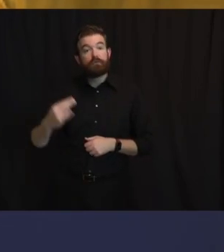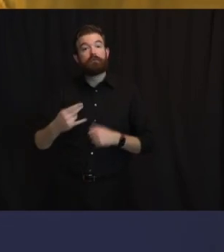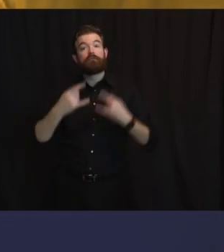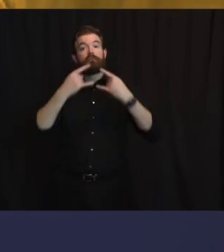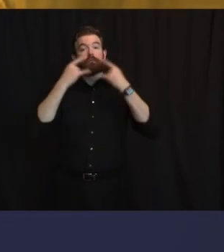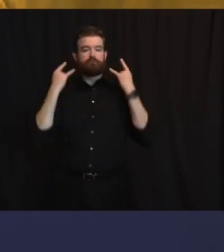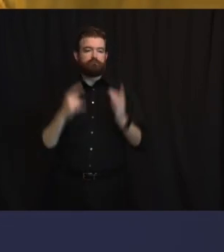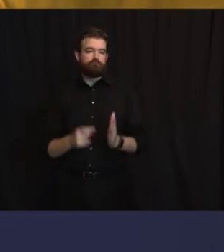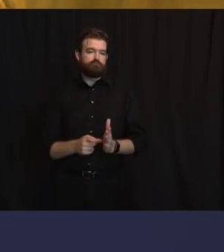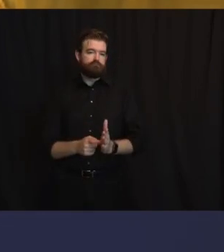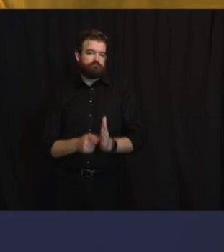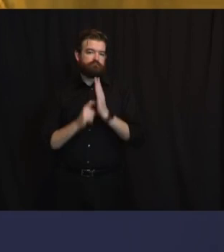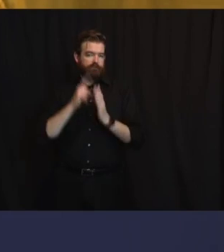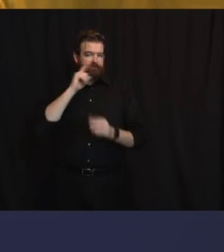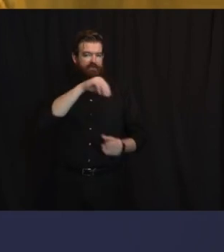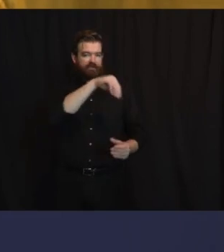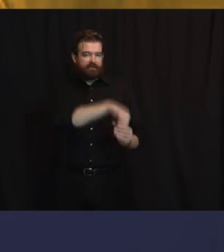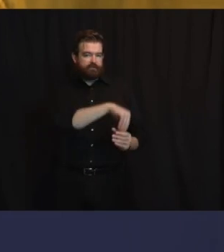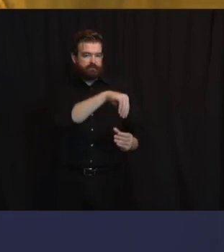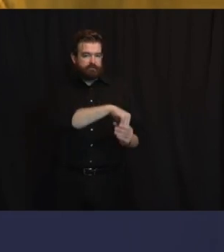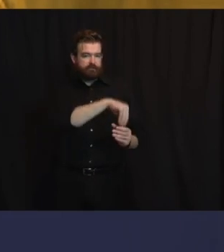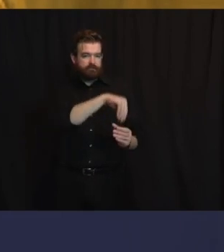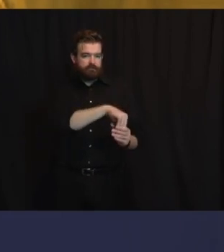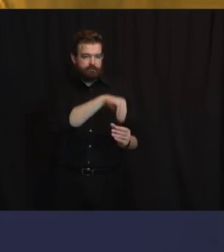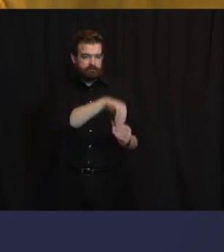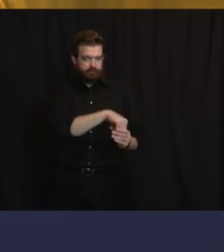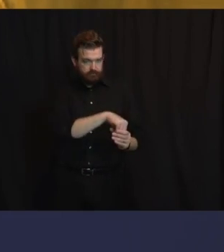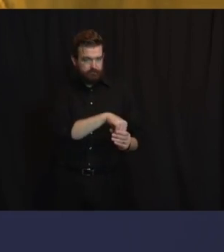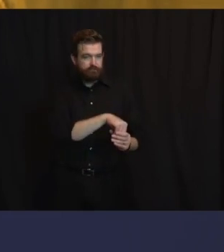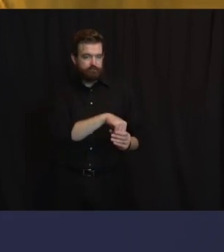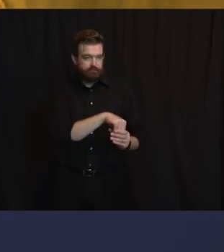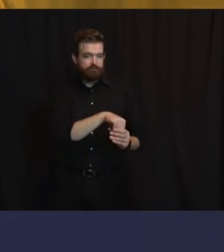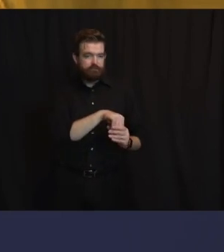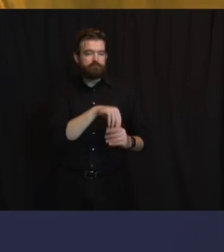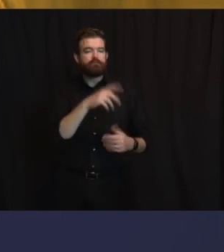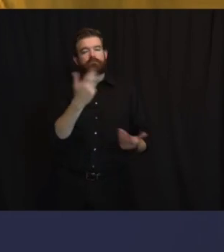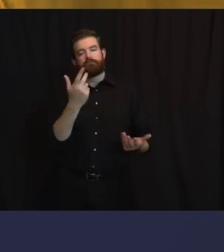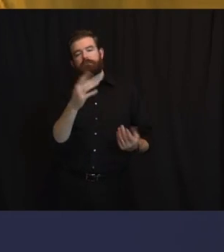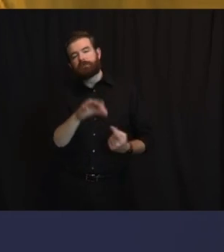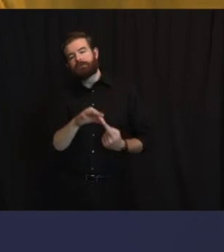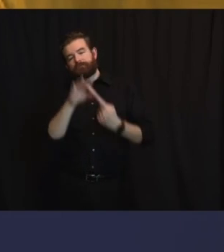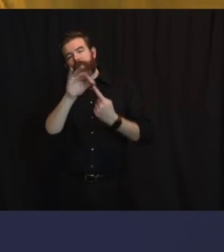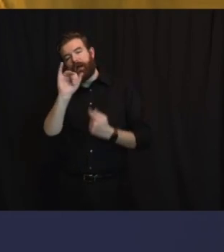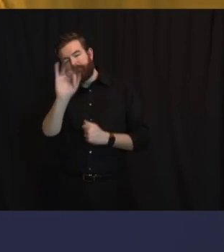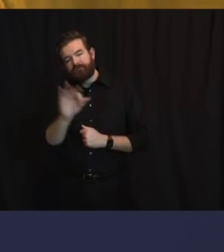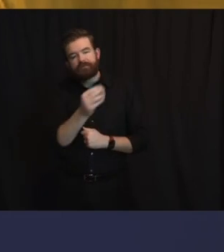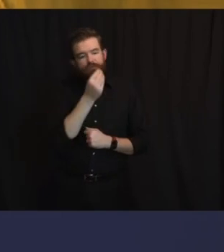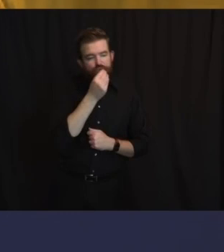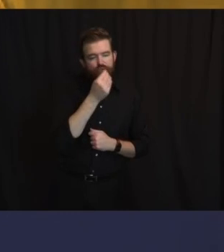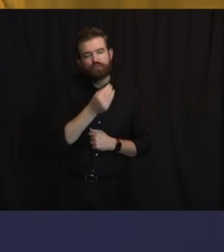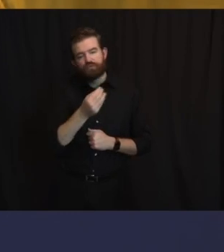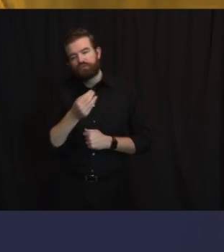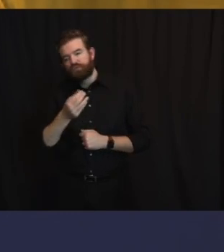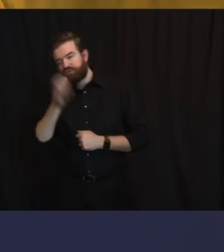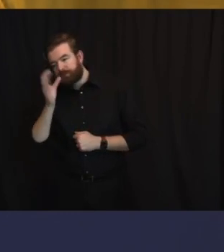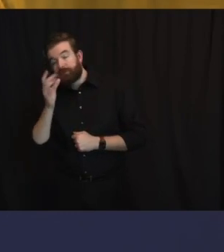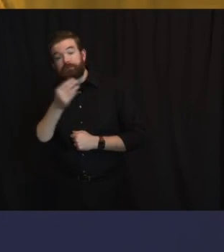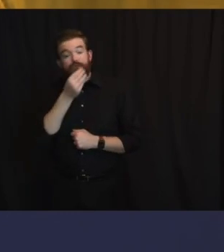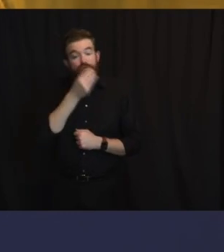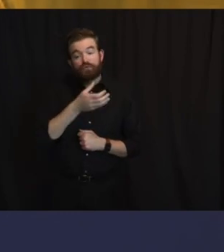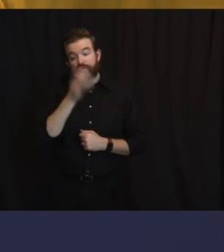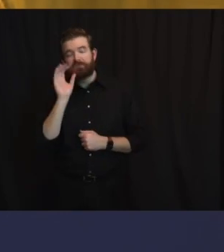mandatory in indoor settings, except obviously when you're eating or drinking. And remember, outdoors, Judy, from moment one,